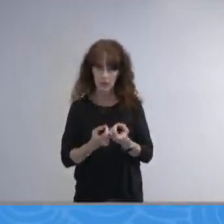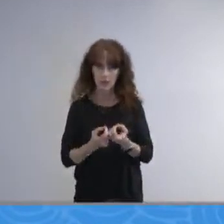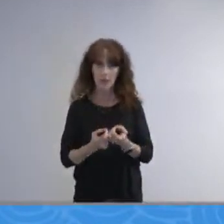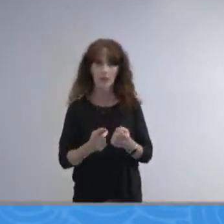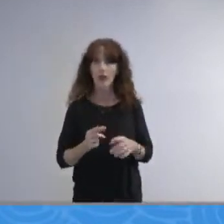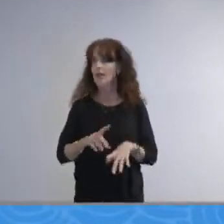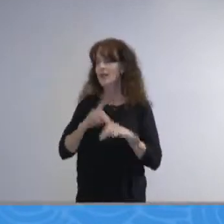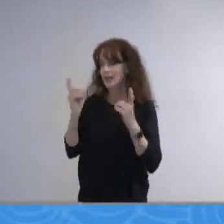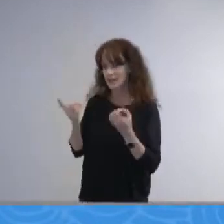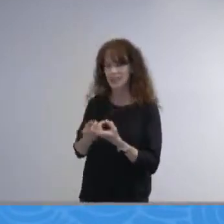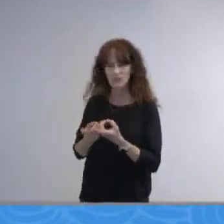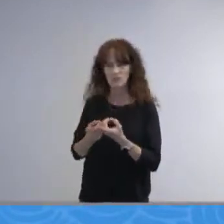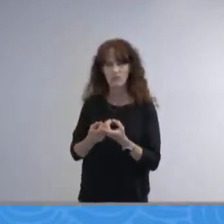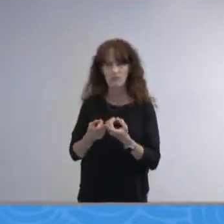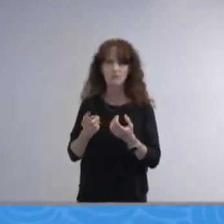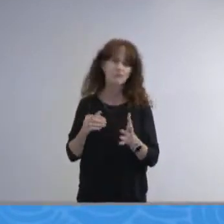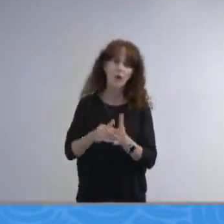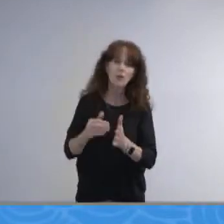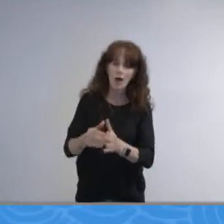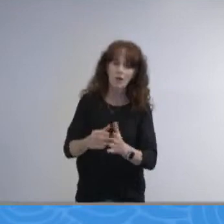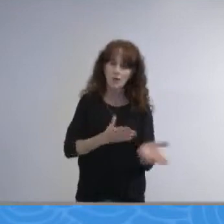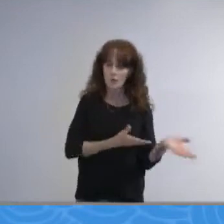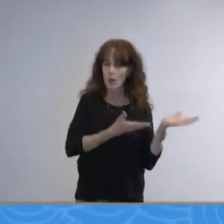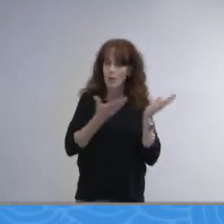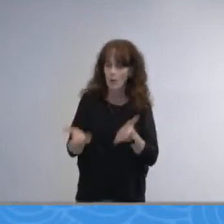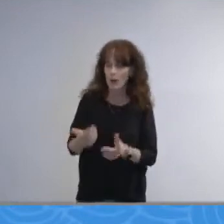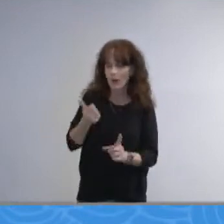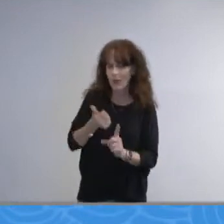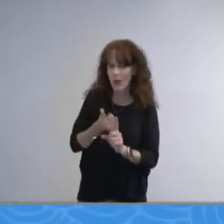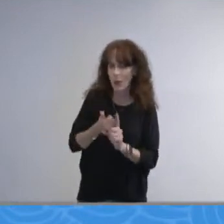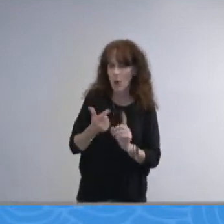the district will likely also bring their own attorney.